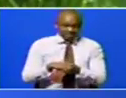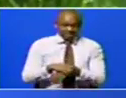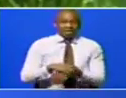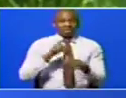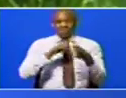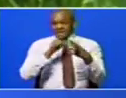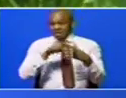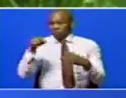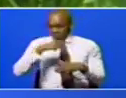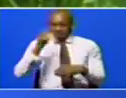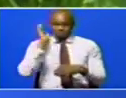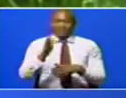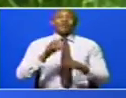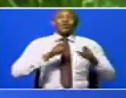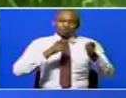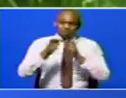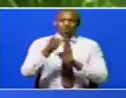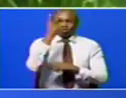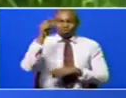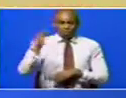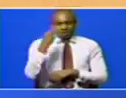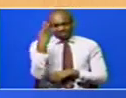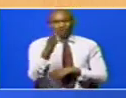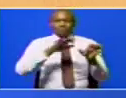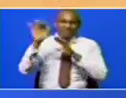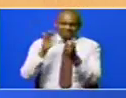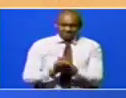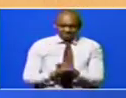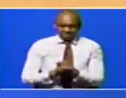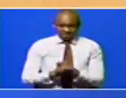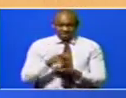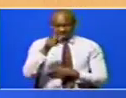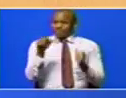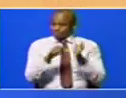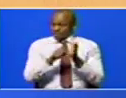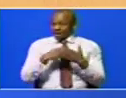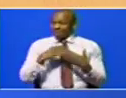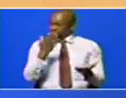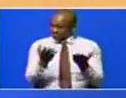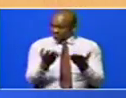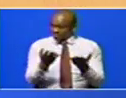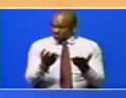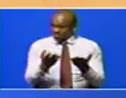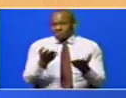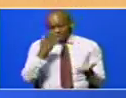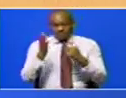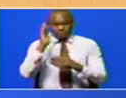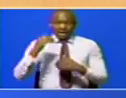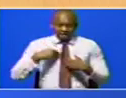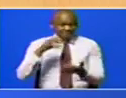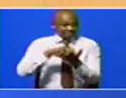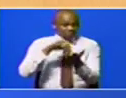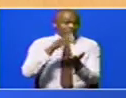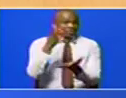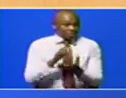then we will control two-thirds of the House. Therein lies the problem. We are likely going to have a situation